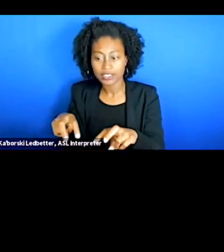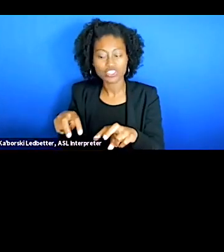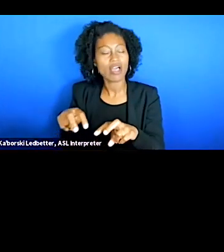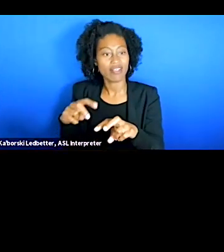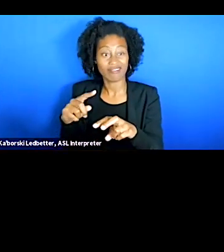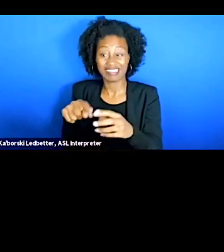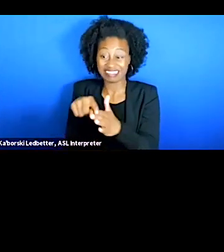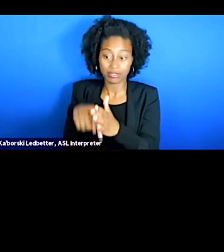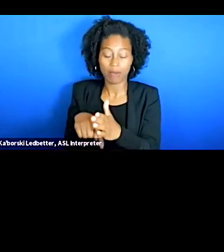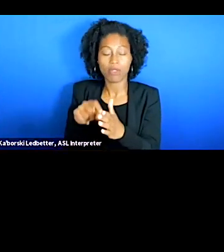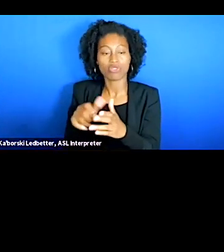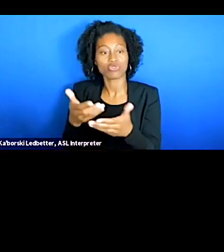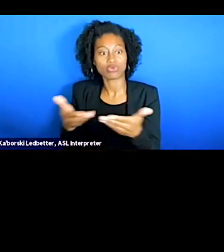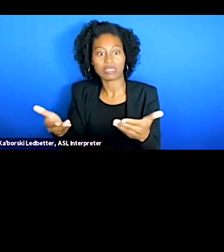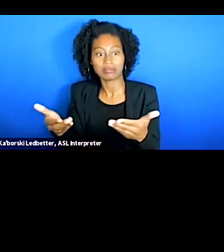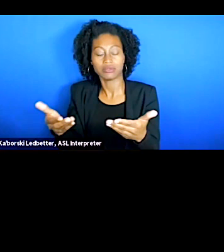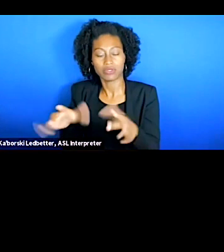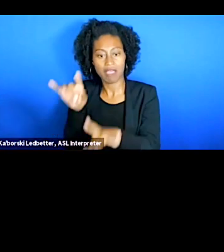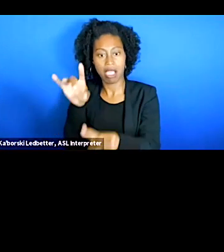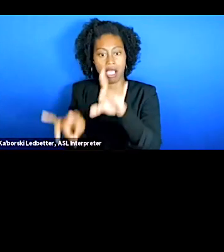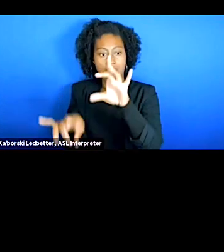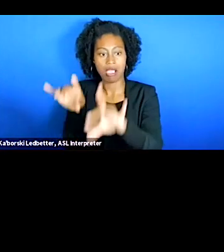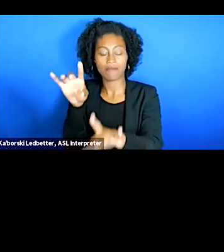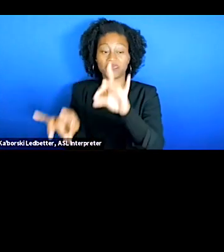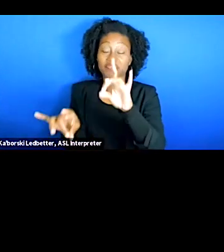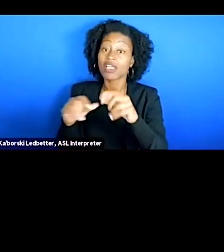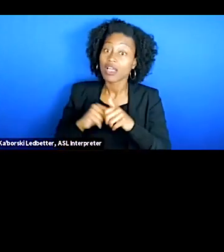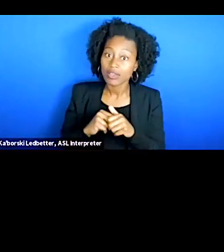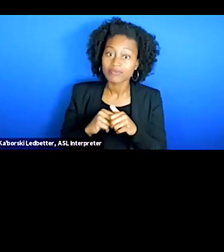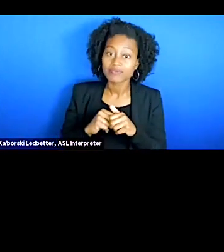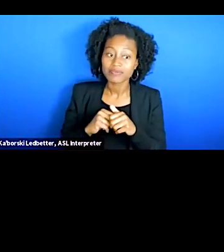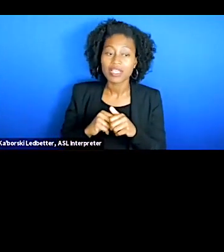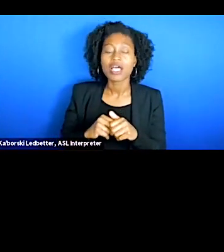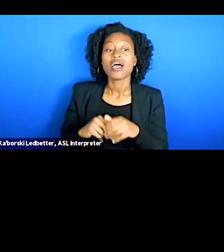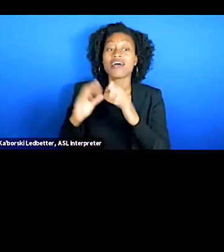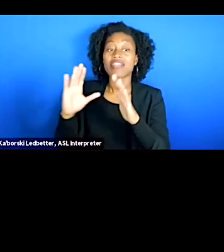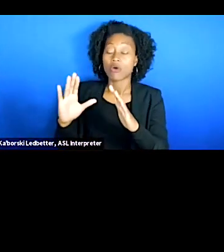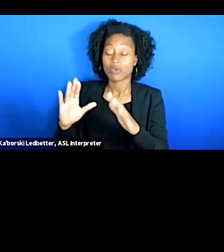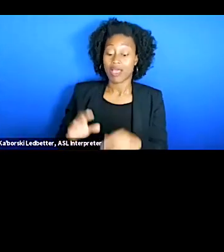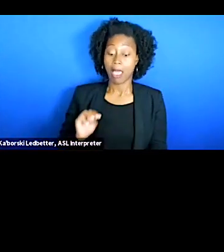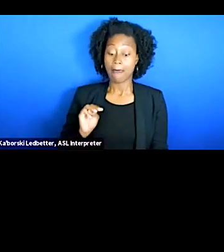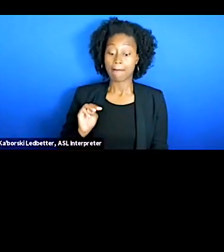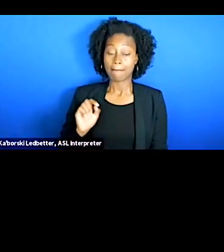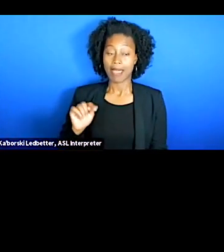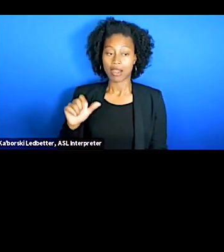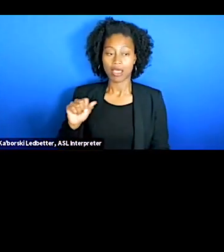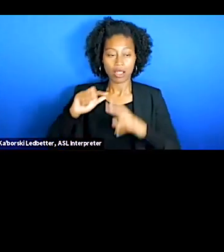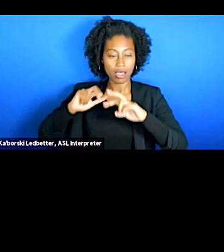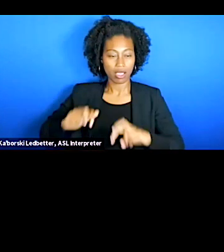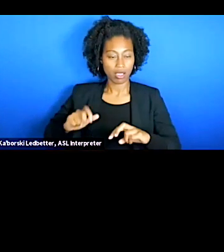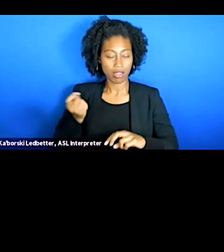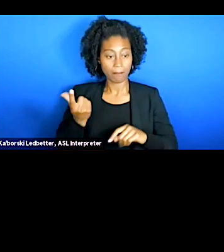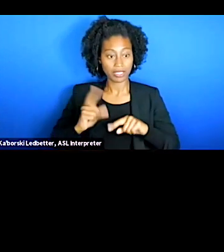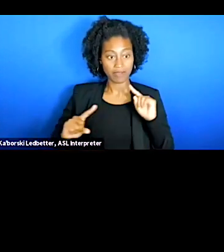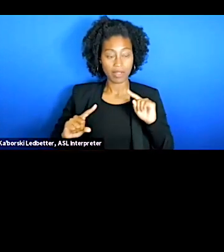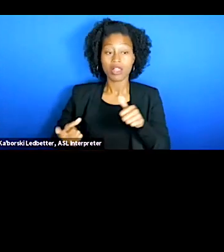The main difference between a qualitative metasynthesis and a meta-analysis is that the first one uses qualitative